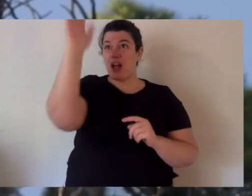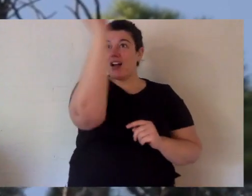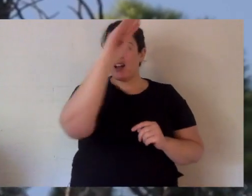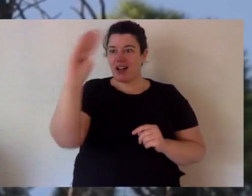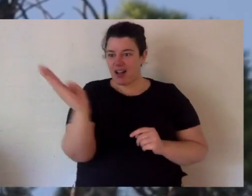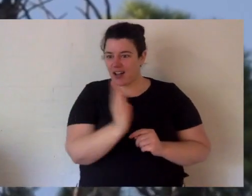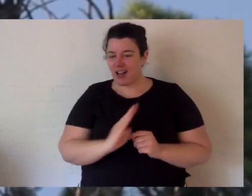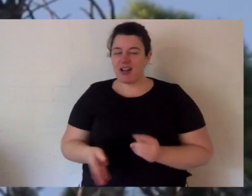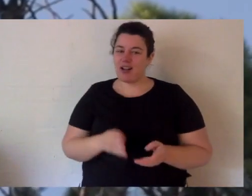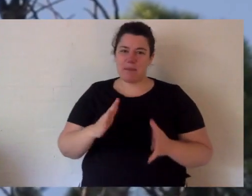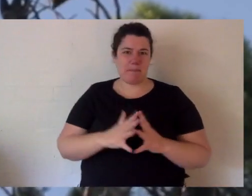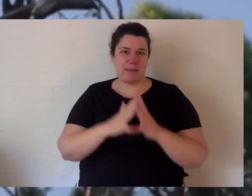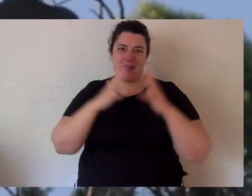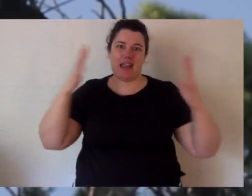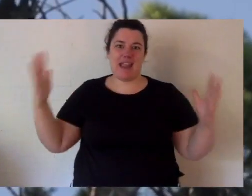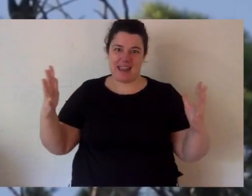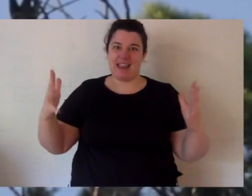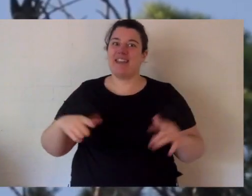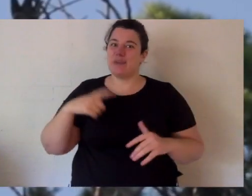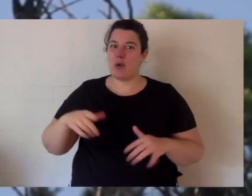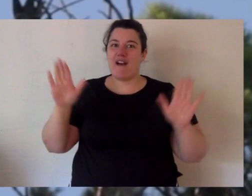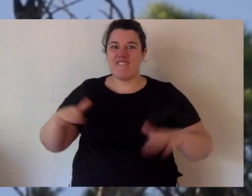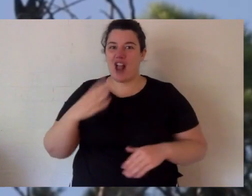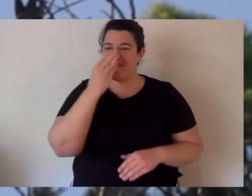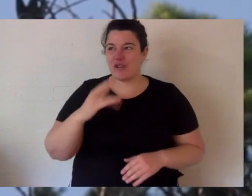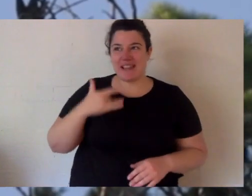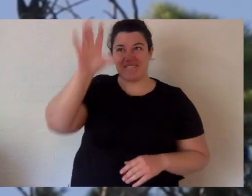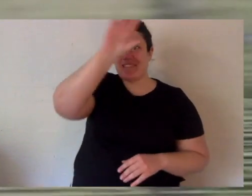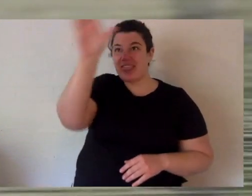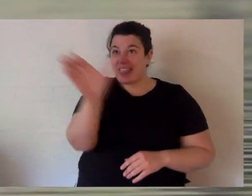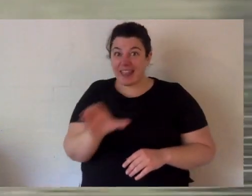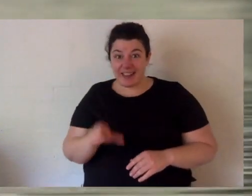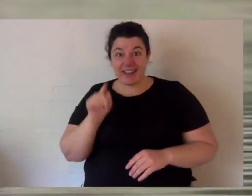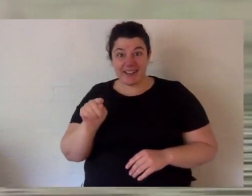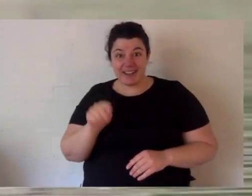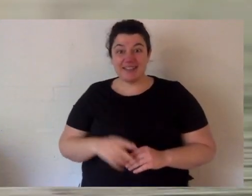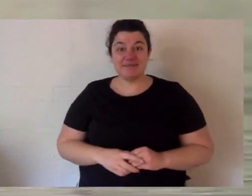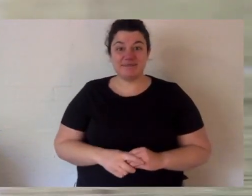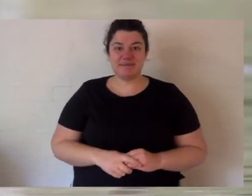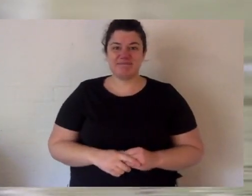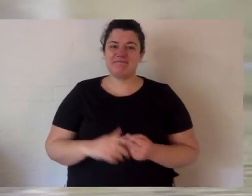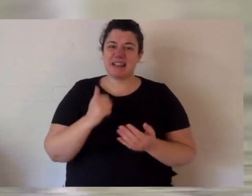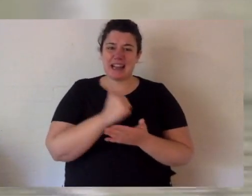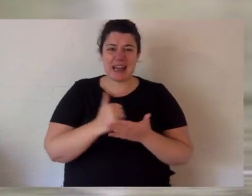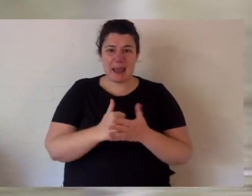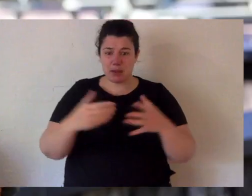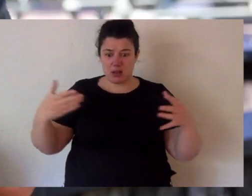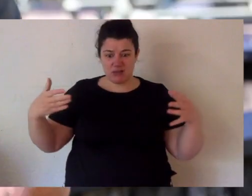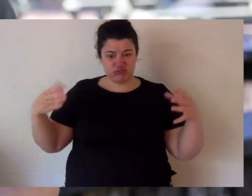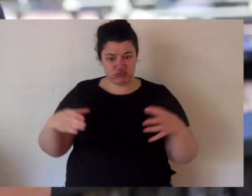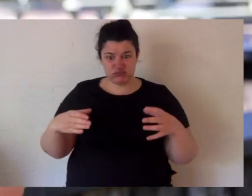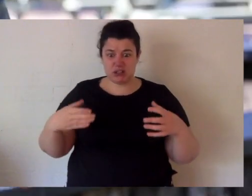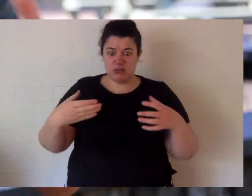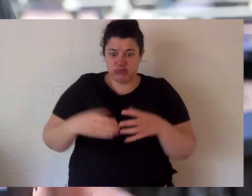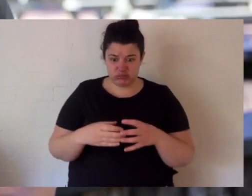Australian eucalypt forests are the largest on Earth. That's why we have flying fox. The grey-headed flying foxes, their population has been